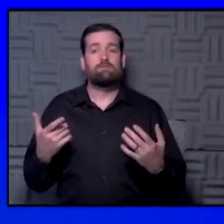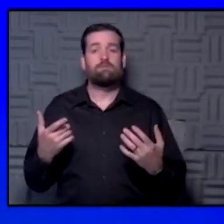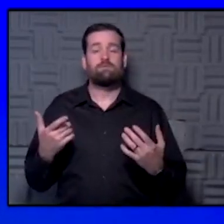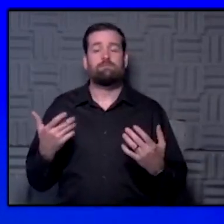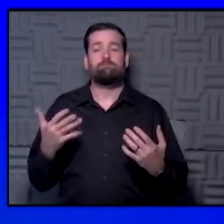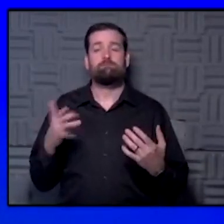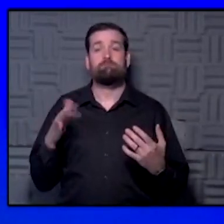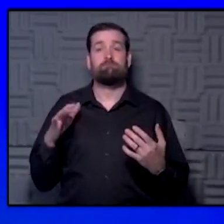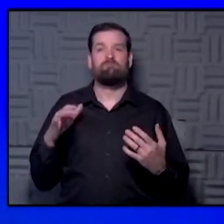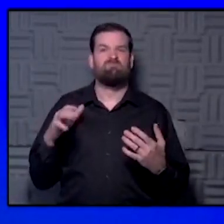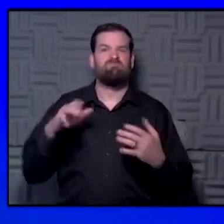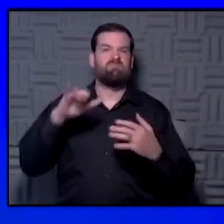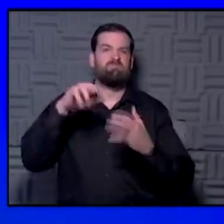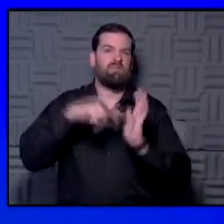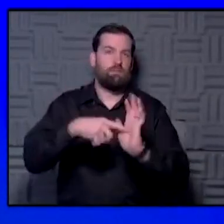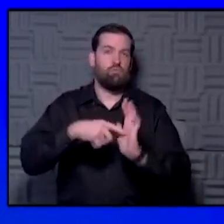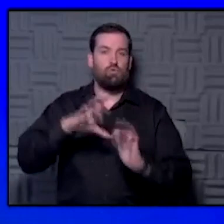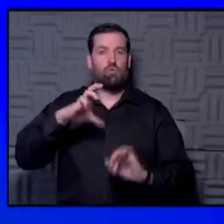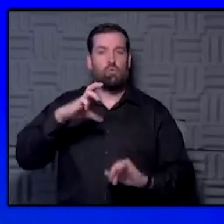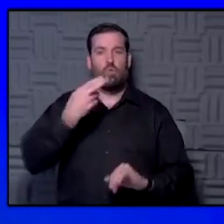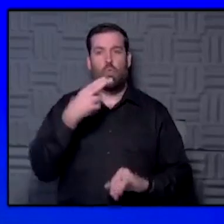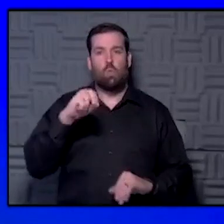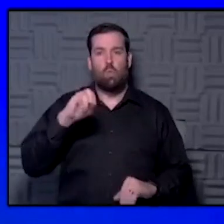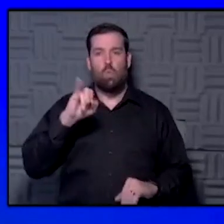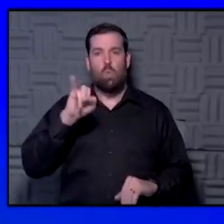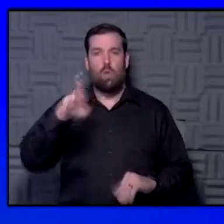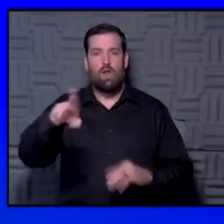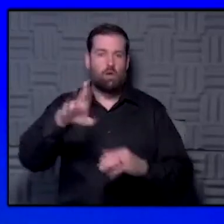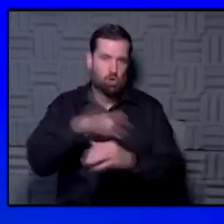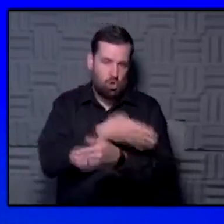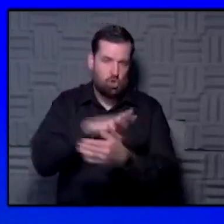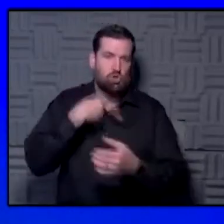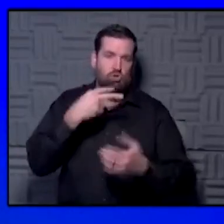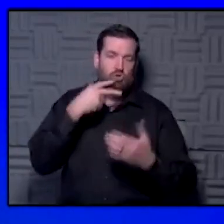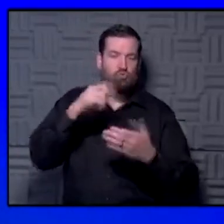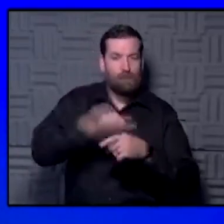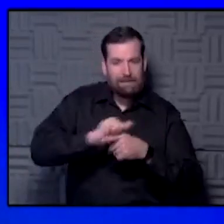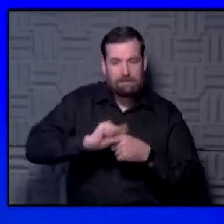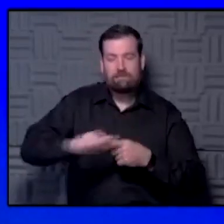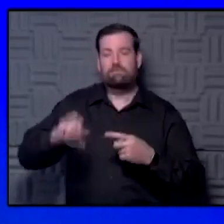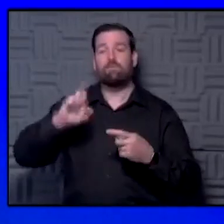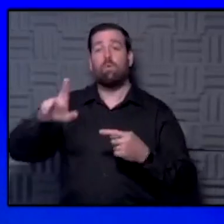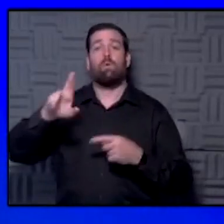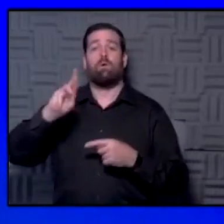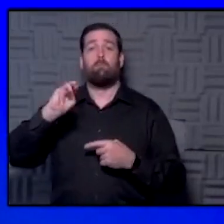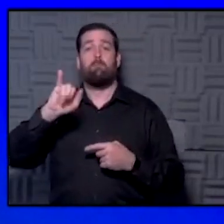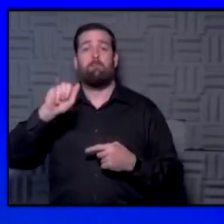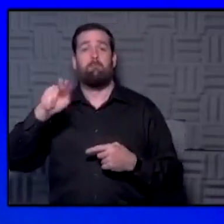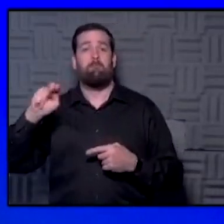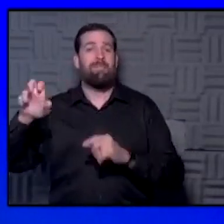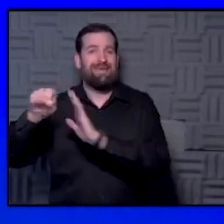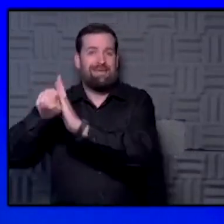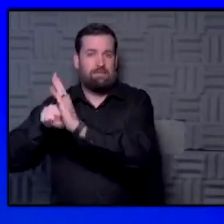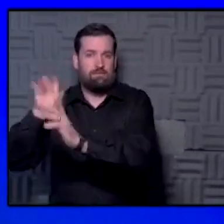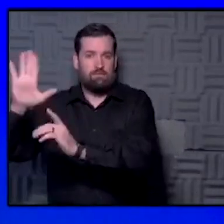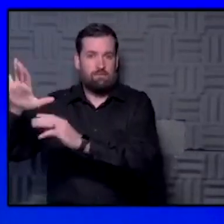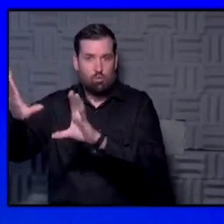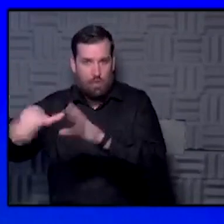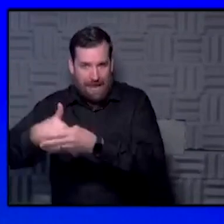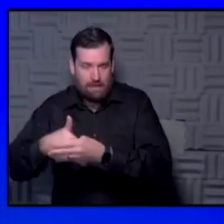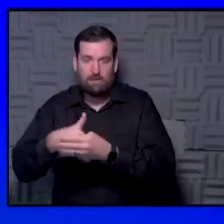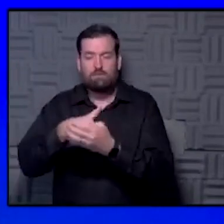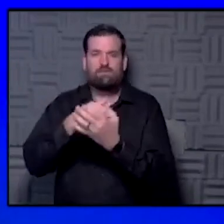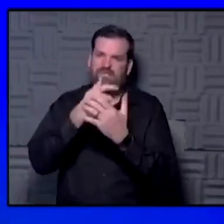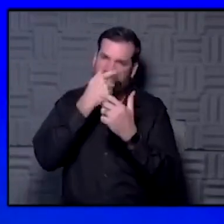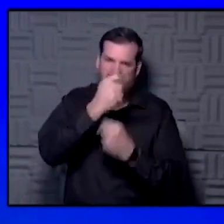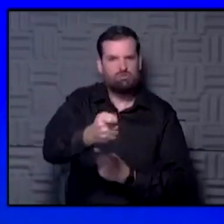people in the choir practice, or up in the wedding in Maine with all the spread and things of that. They are very interesting individual stories, and